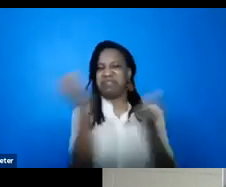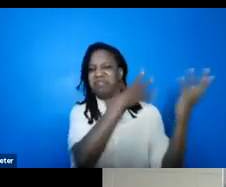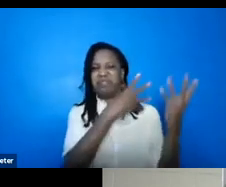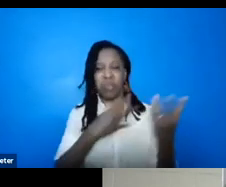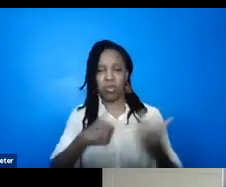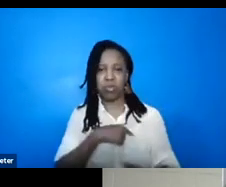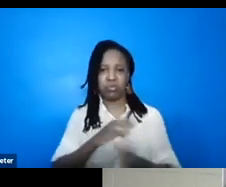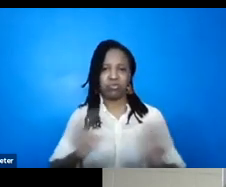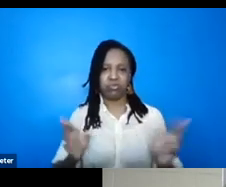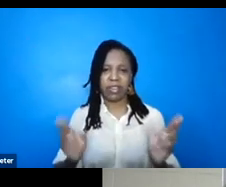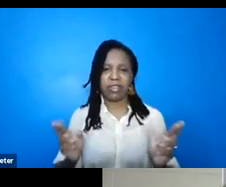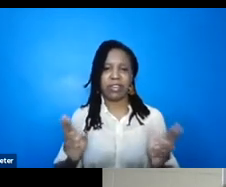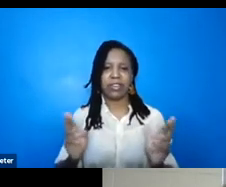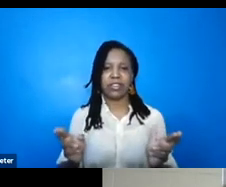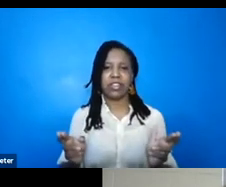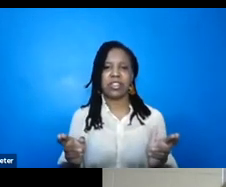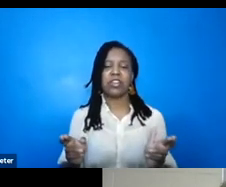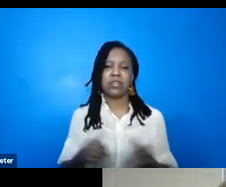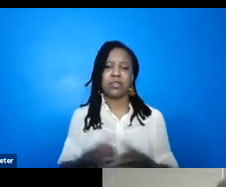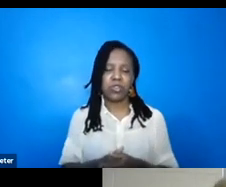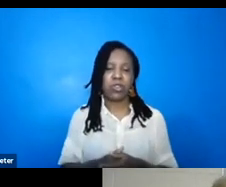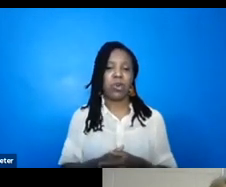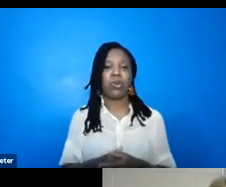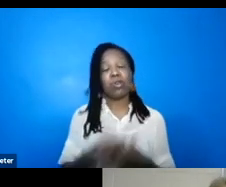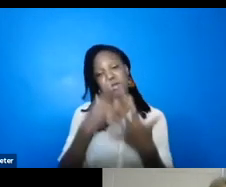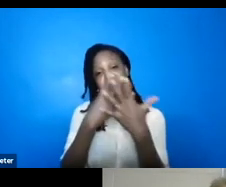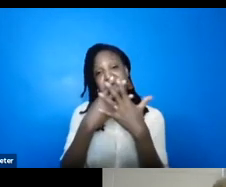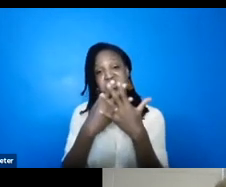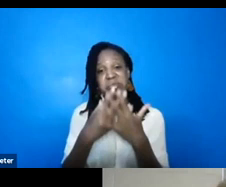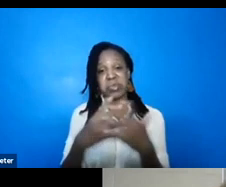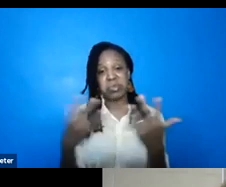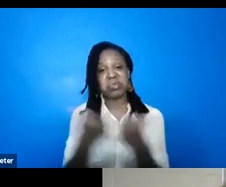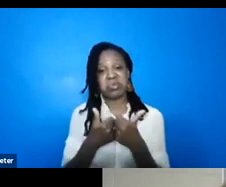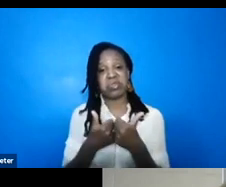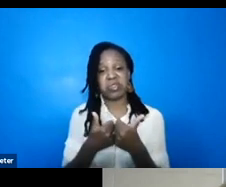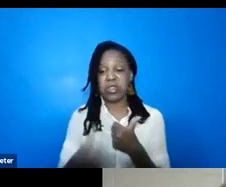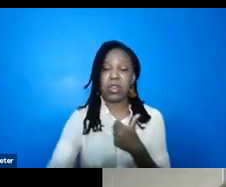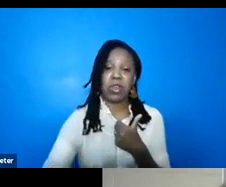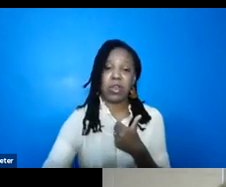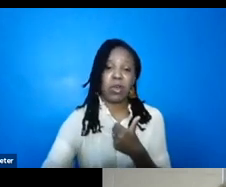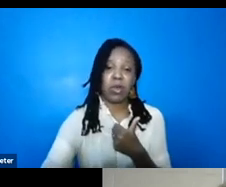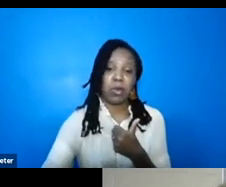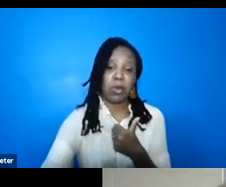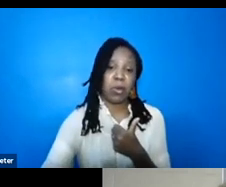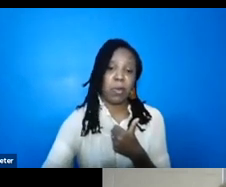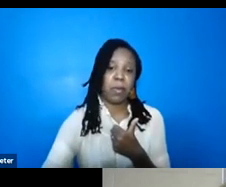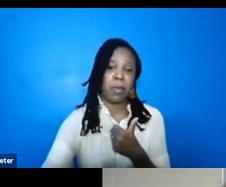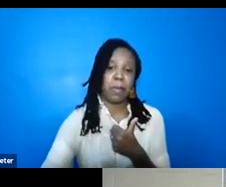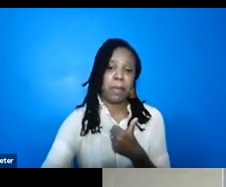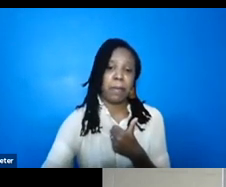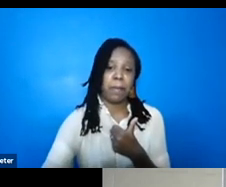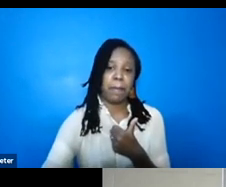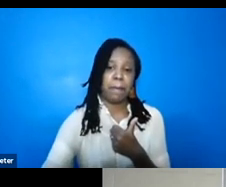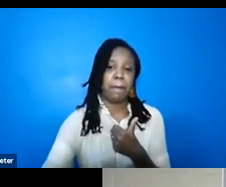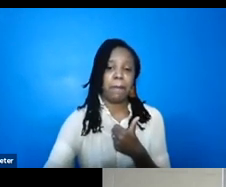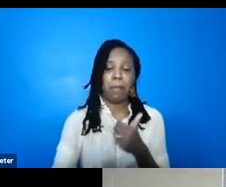prison, it was hard because most of the men came from broken homes. They didn't have a positive father. I would say, well, if you have a relationship with a man inside of the